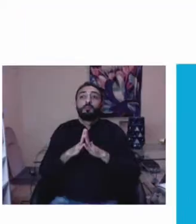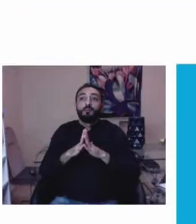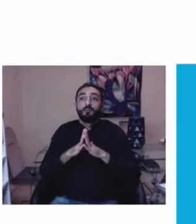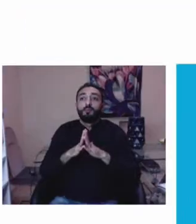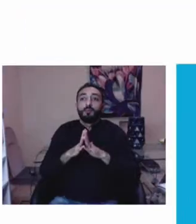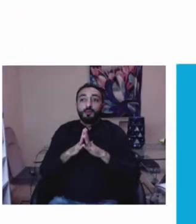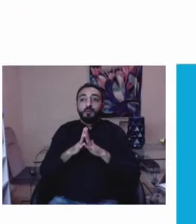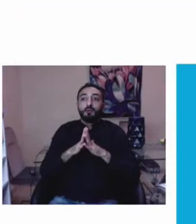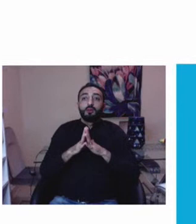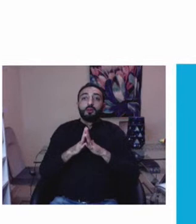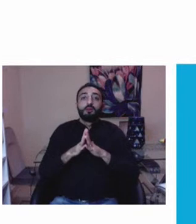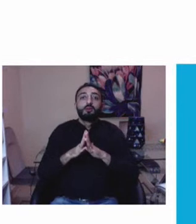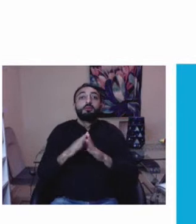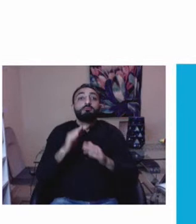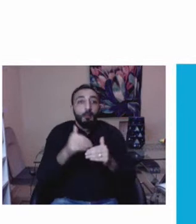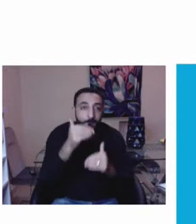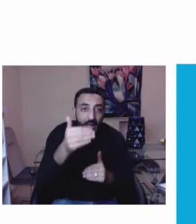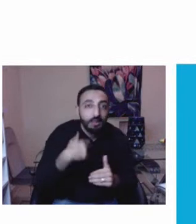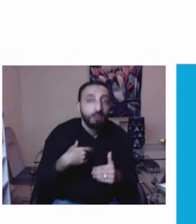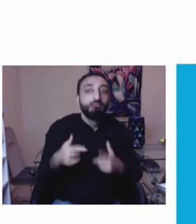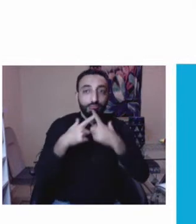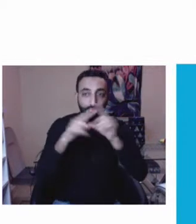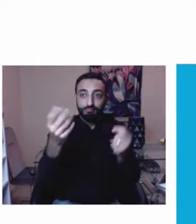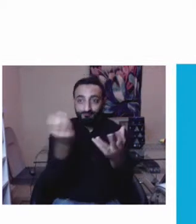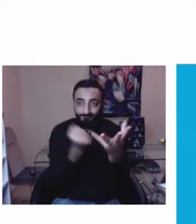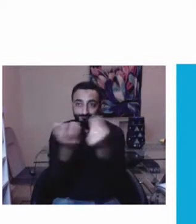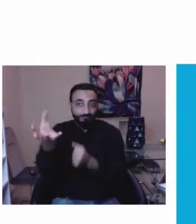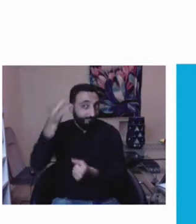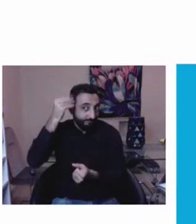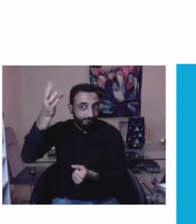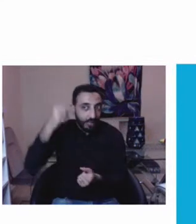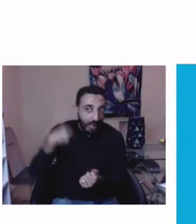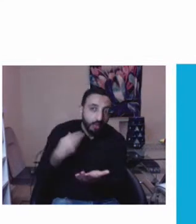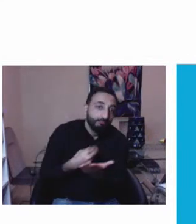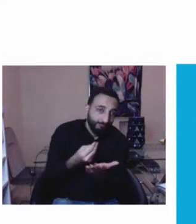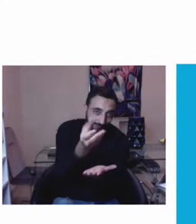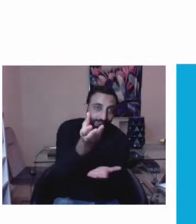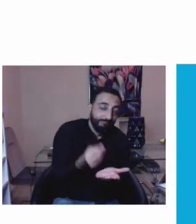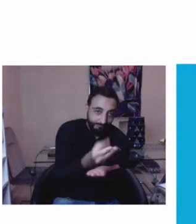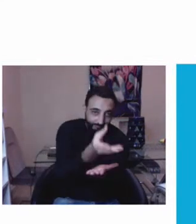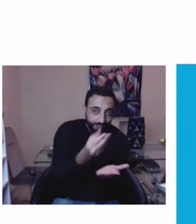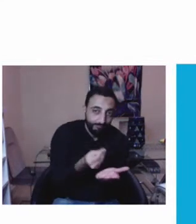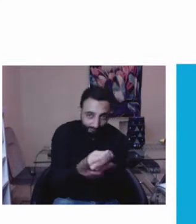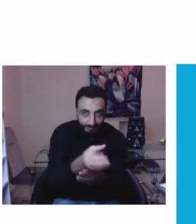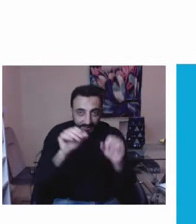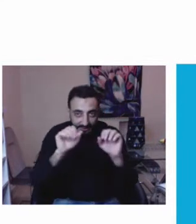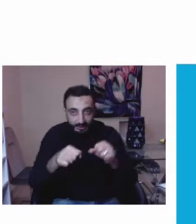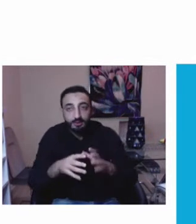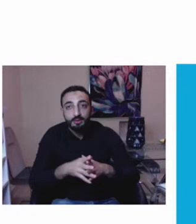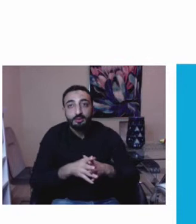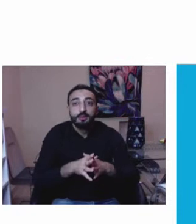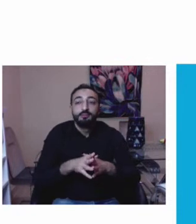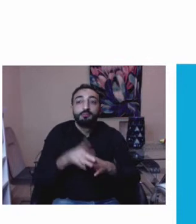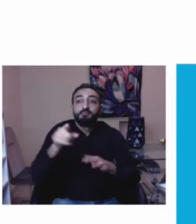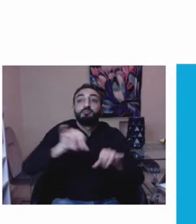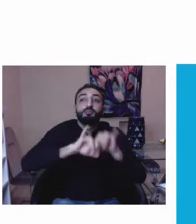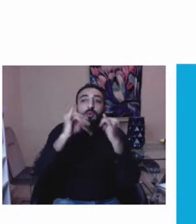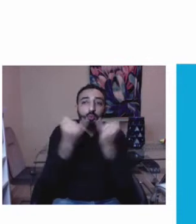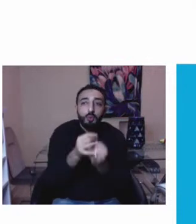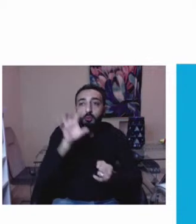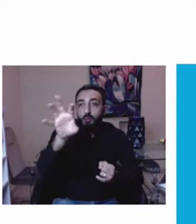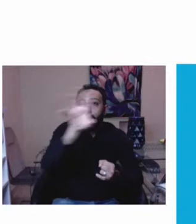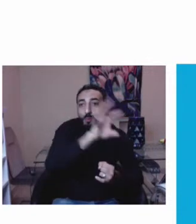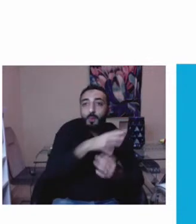funding participatory grant making to support youth-led peacebuilding organizations, as well as providing long-term core